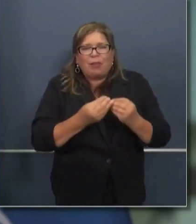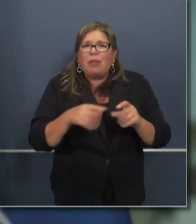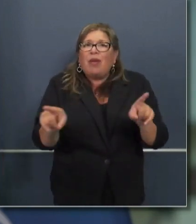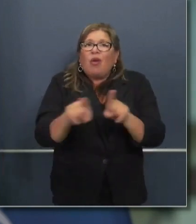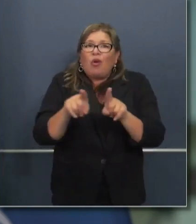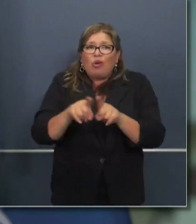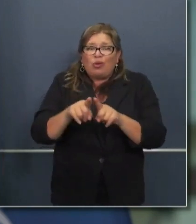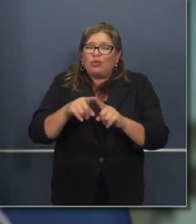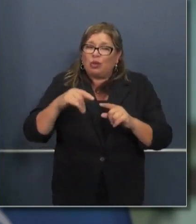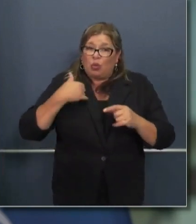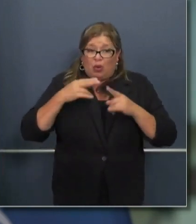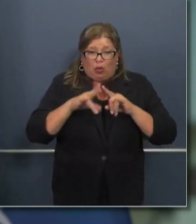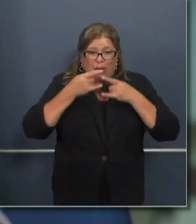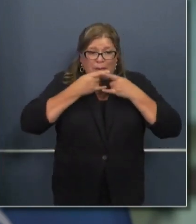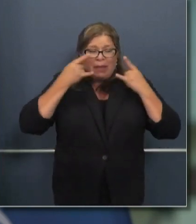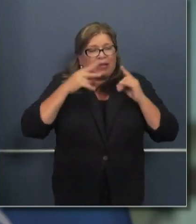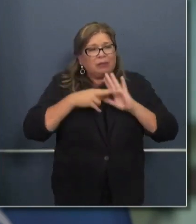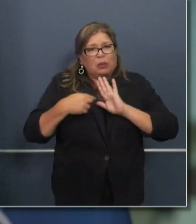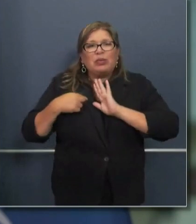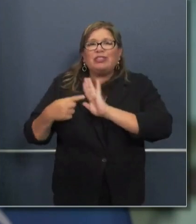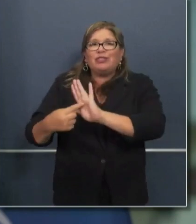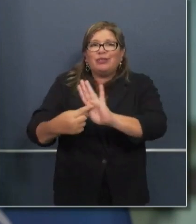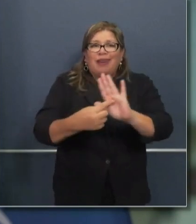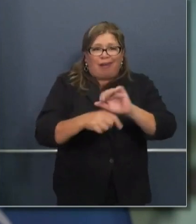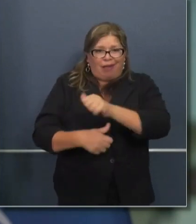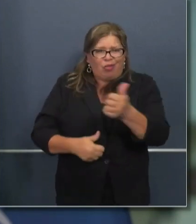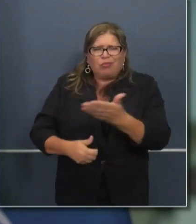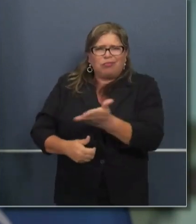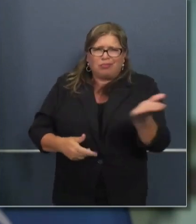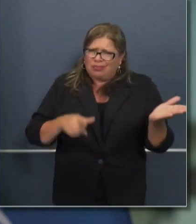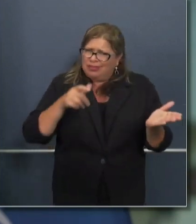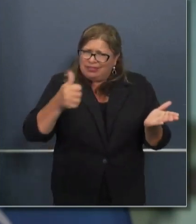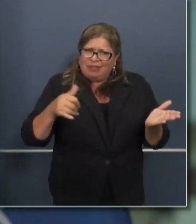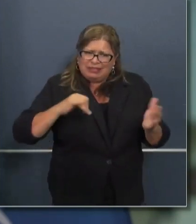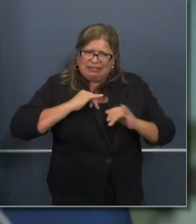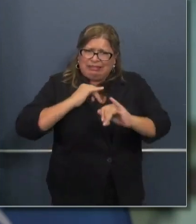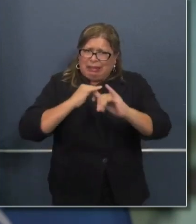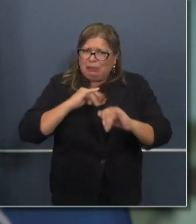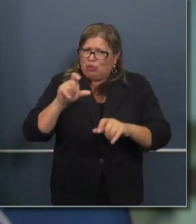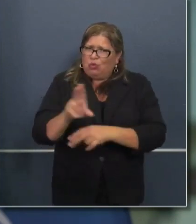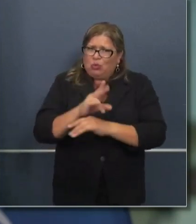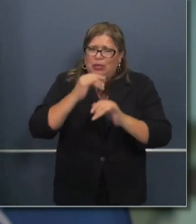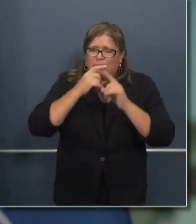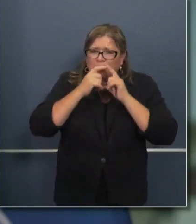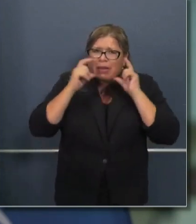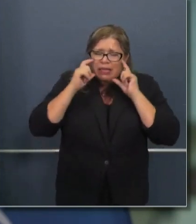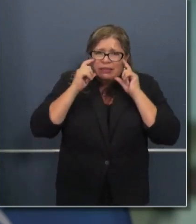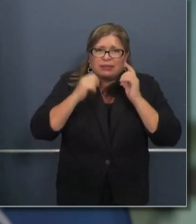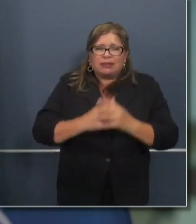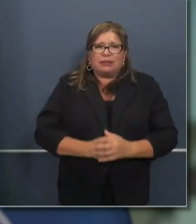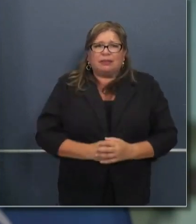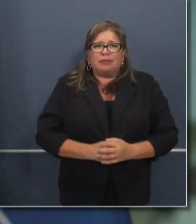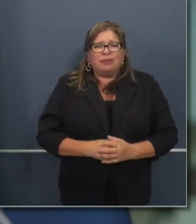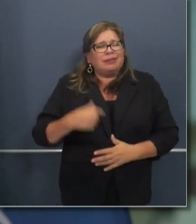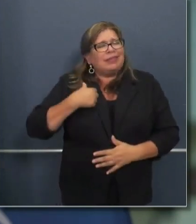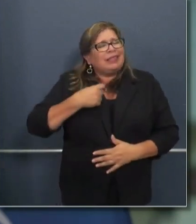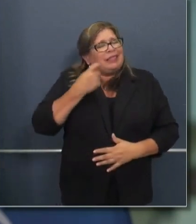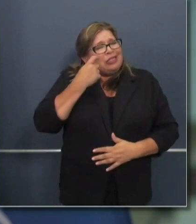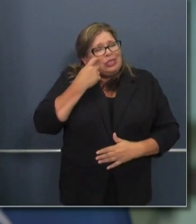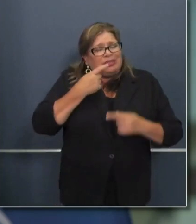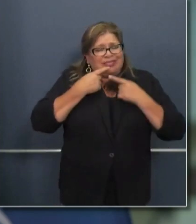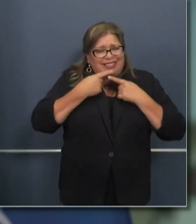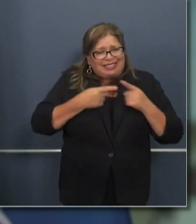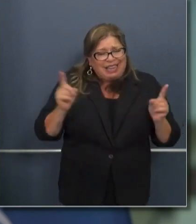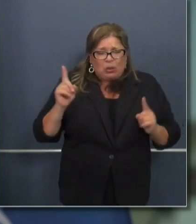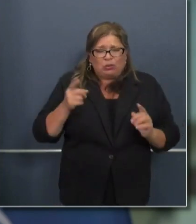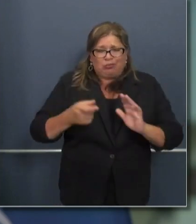Our goal is not to be punitive. Our goal is to educate. Again, we're just a few days into this mandatory face mask guidelines. That's why I put